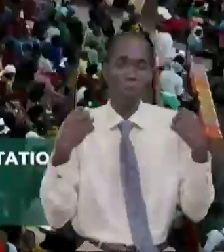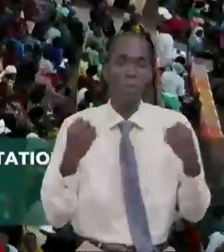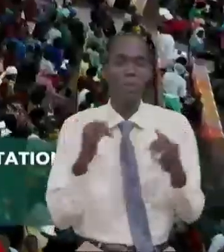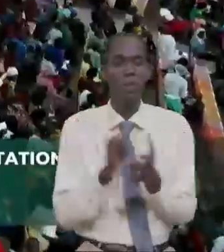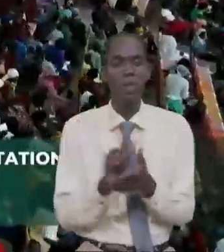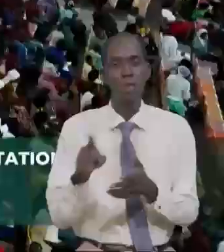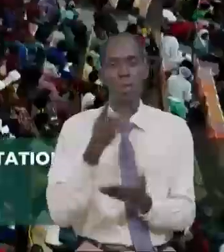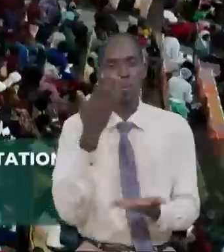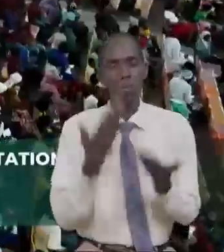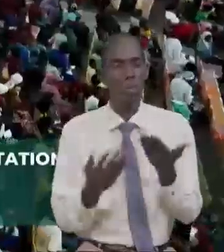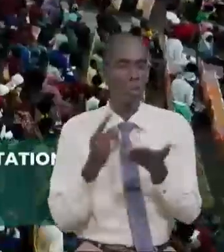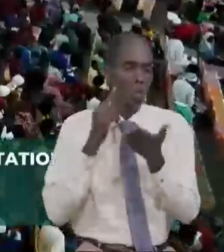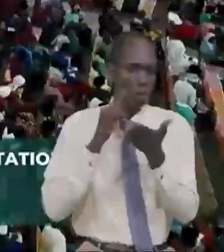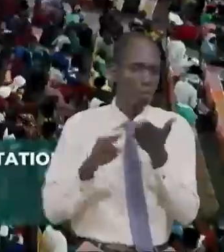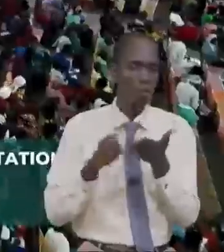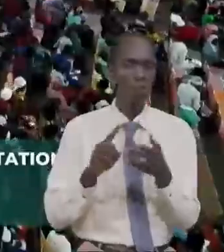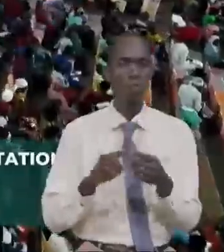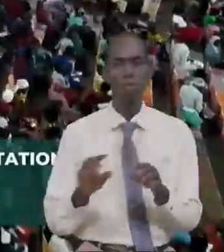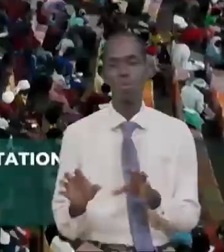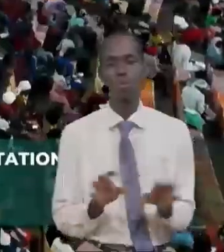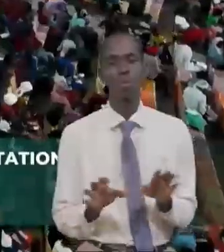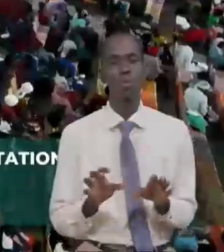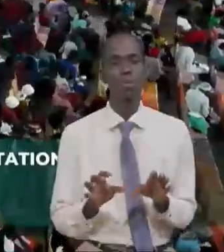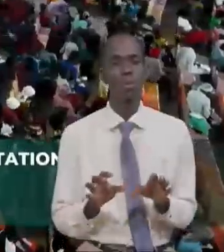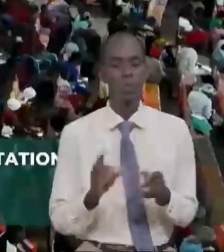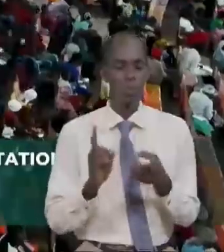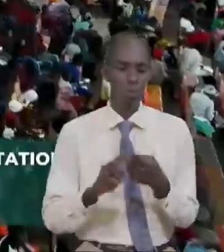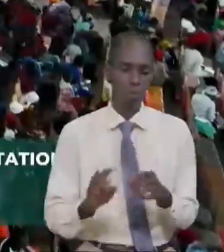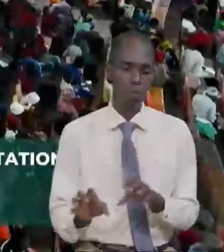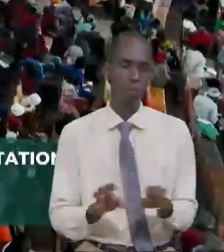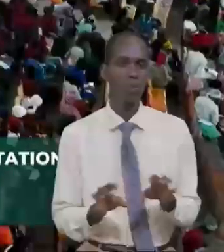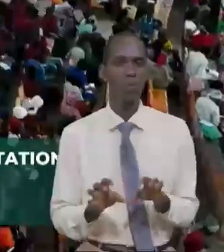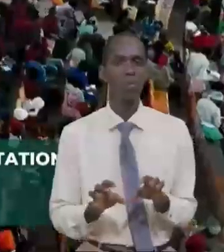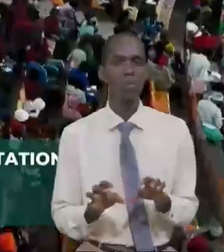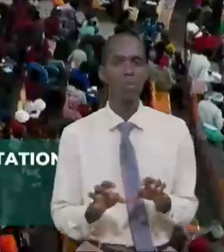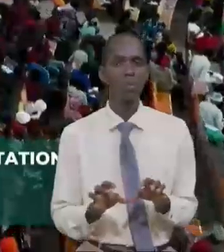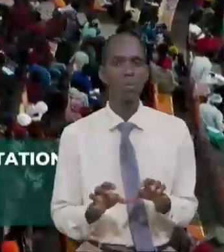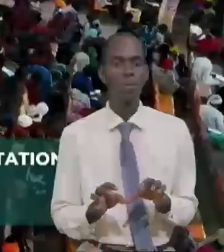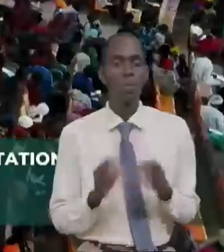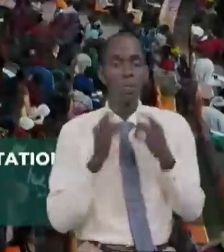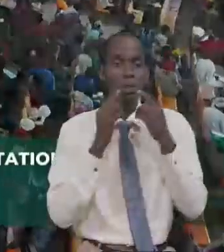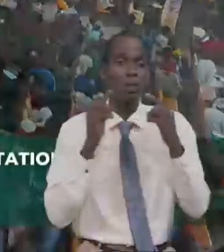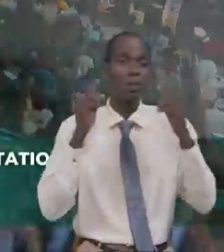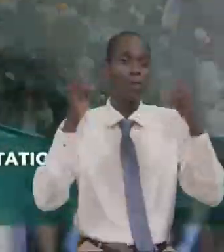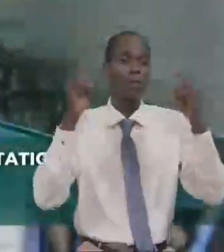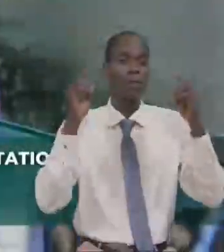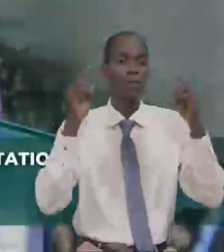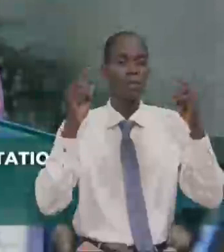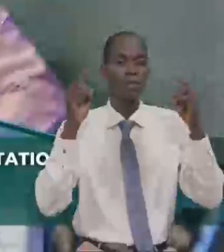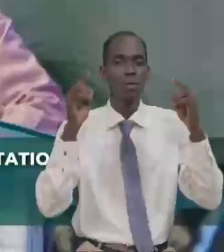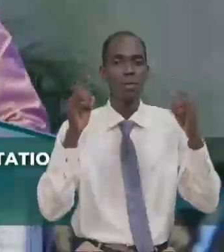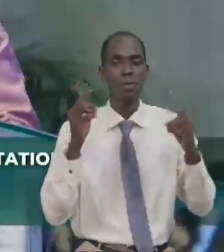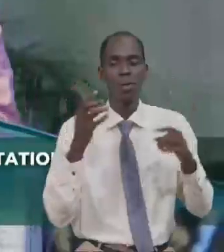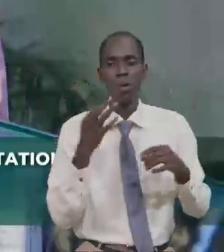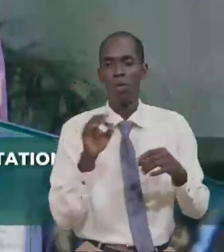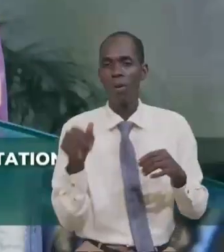Success of any person depends on what he does.